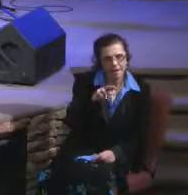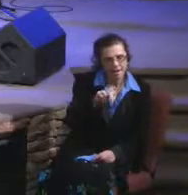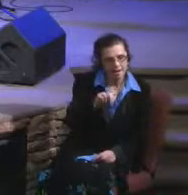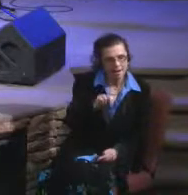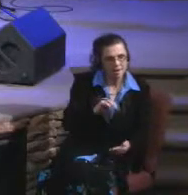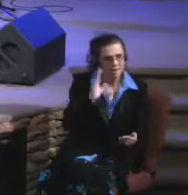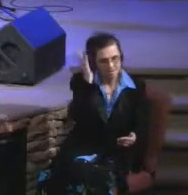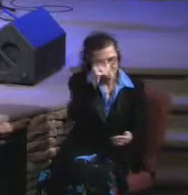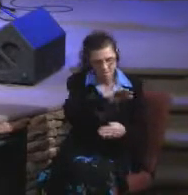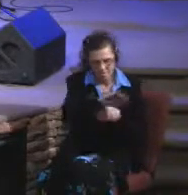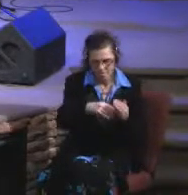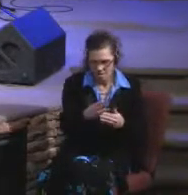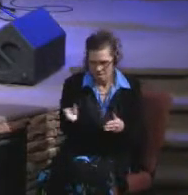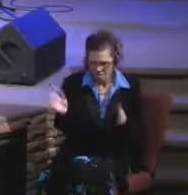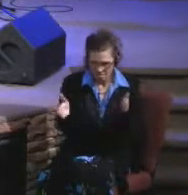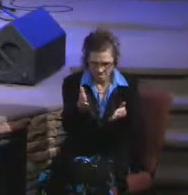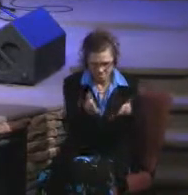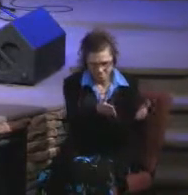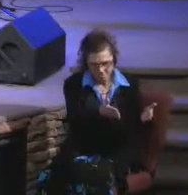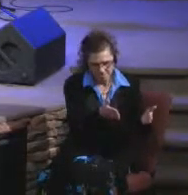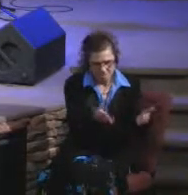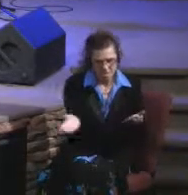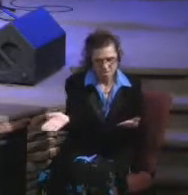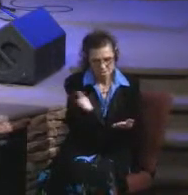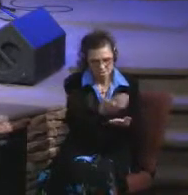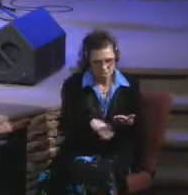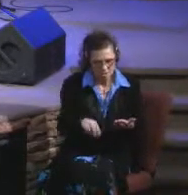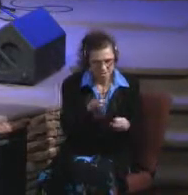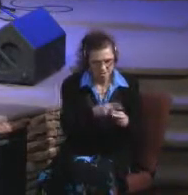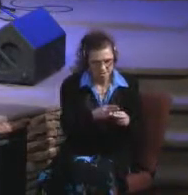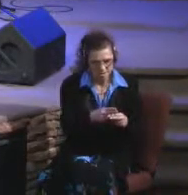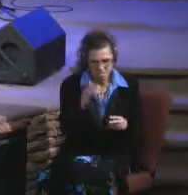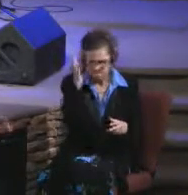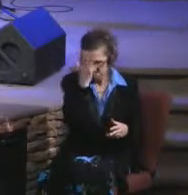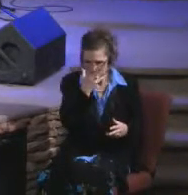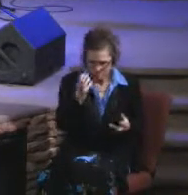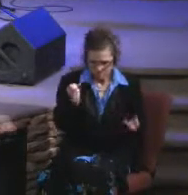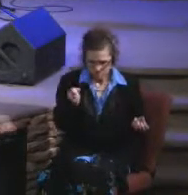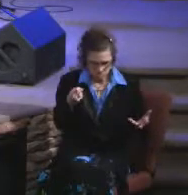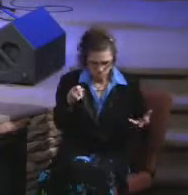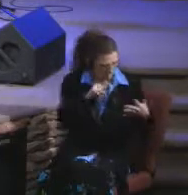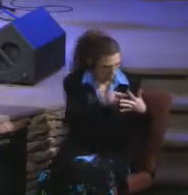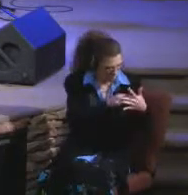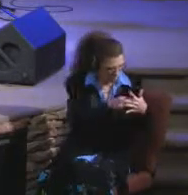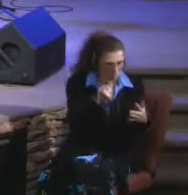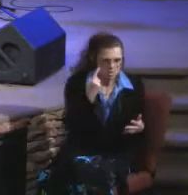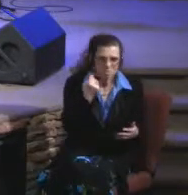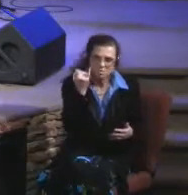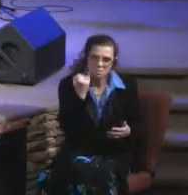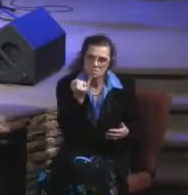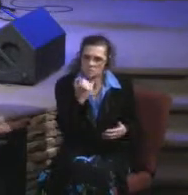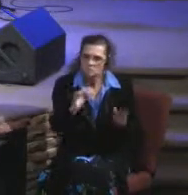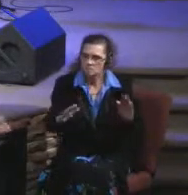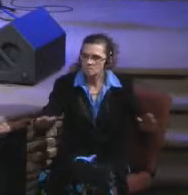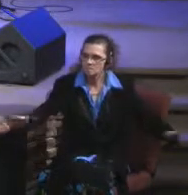guys, took the accursed thing, and the anger of the Lord was kindled against the children of Israel.